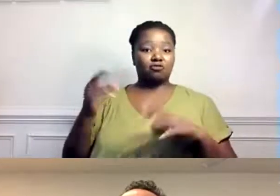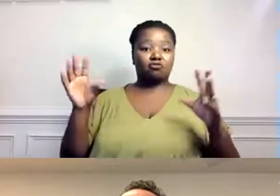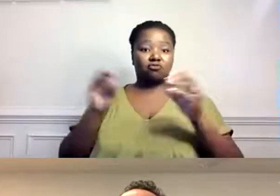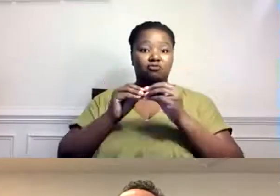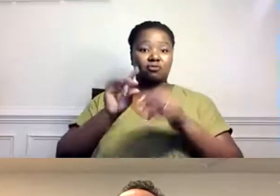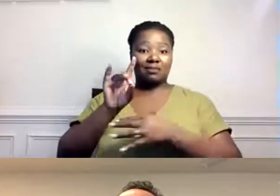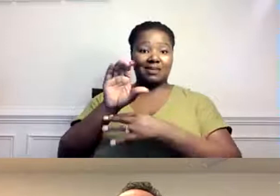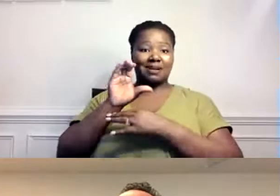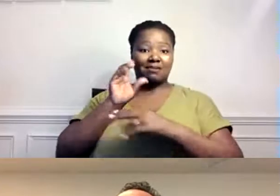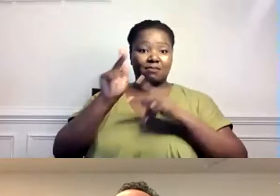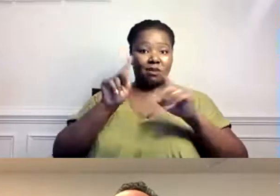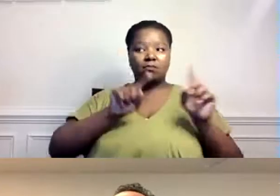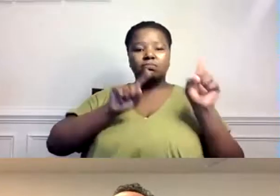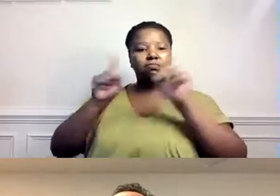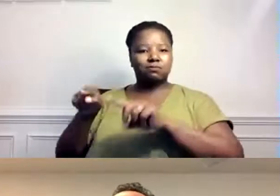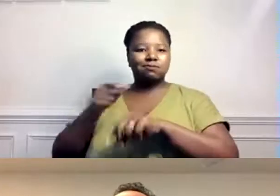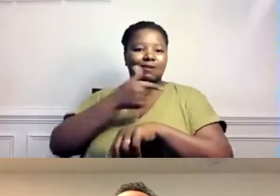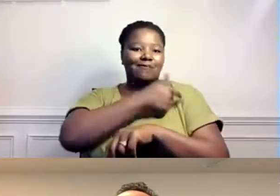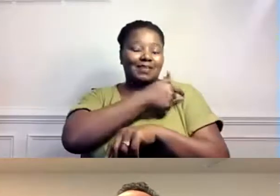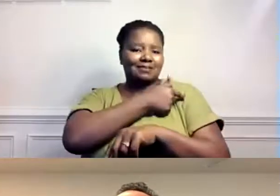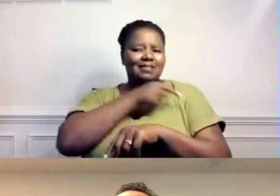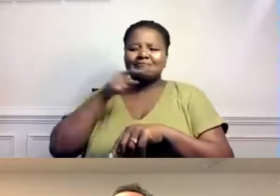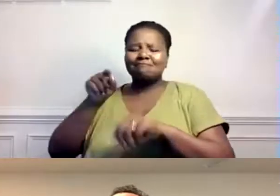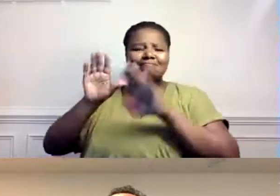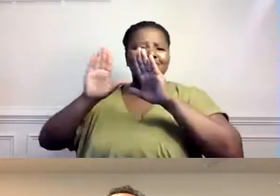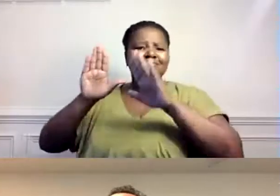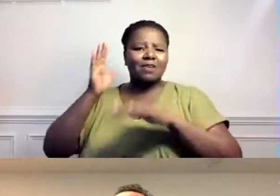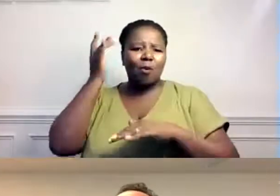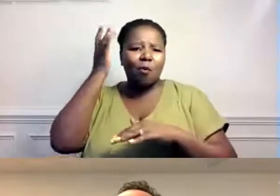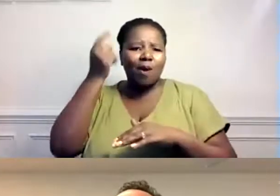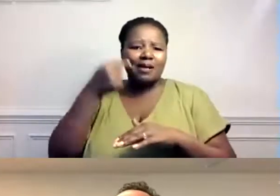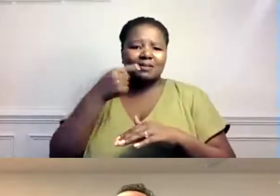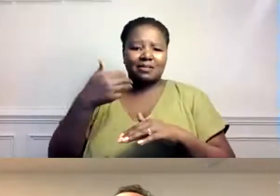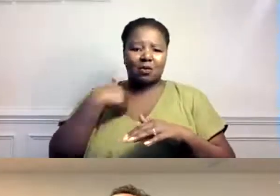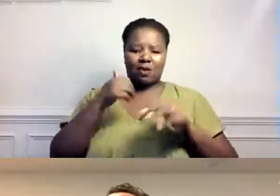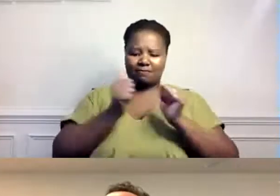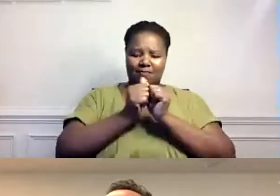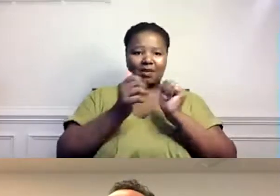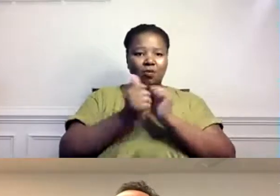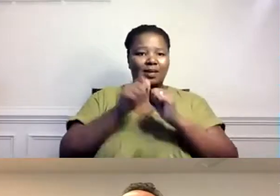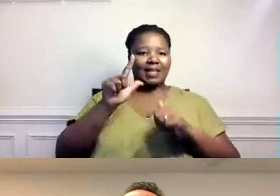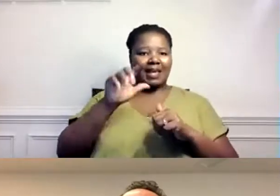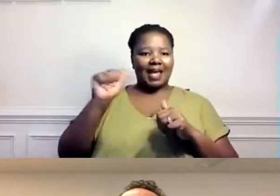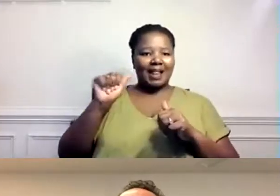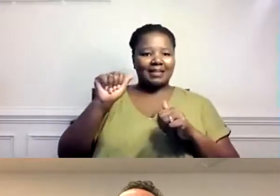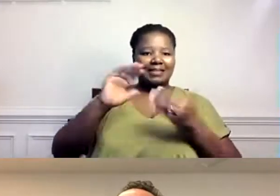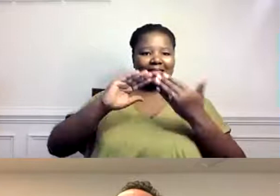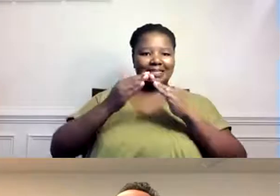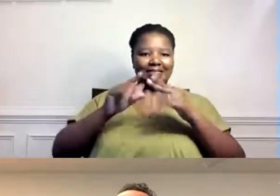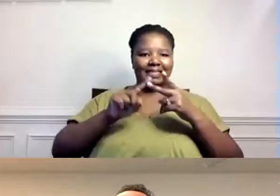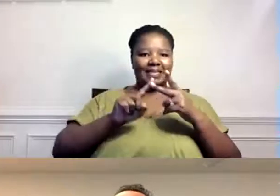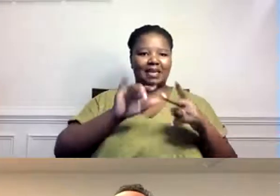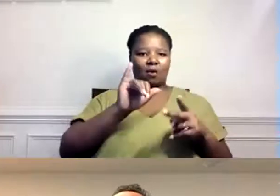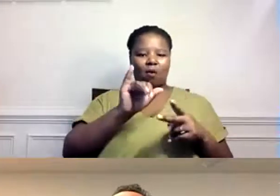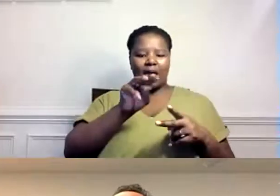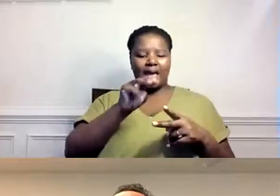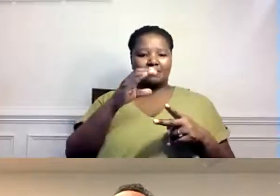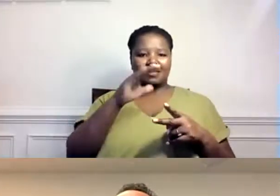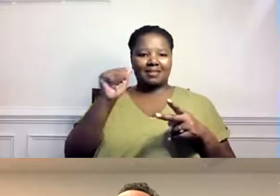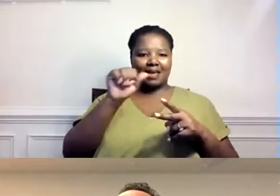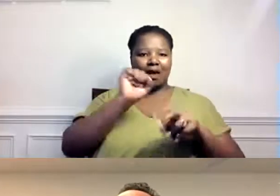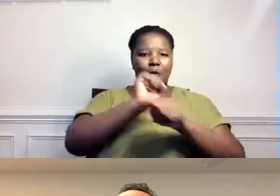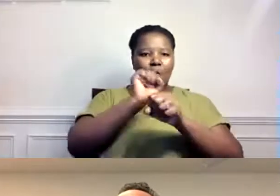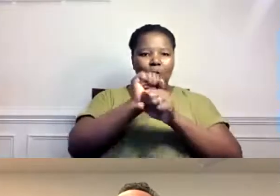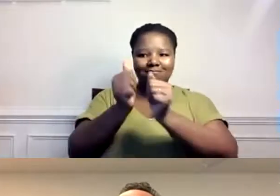And one of the things that was great about that was a partnership we did with Kaiser, the city of Los Angeles, and the YMCA. And from there, we learned